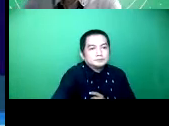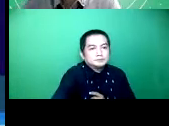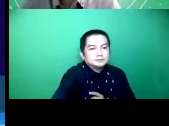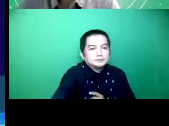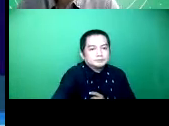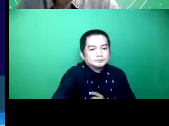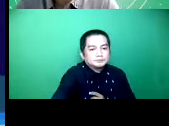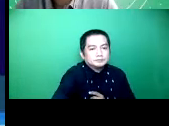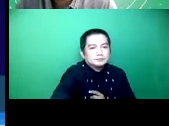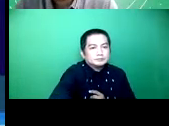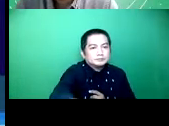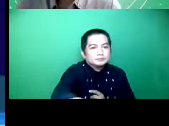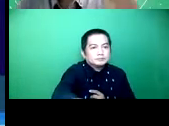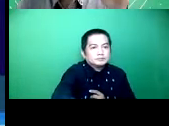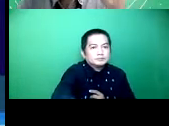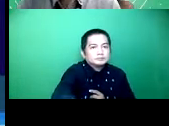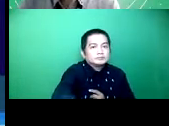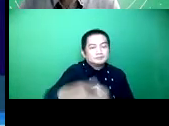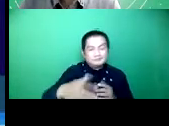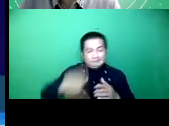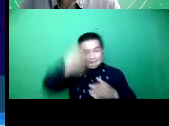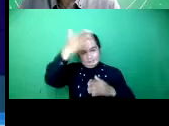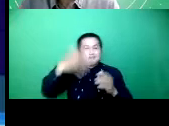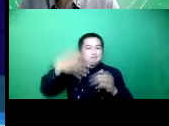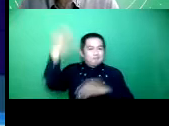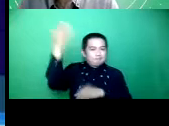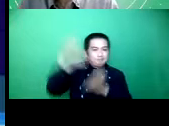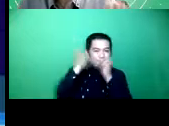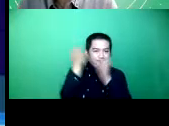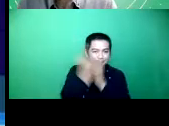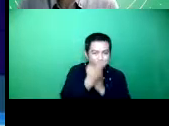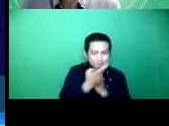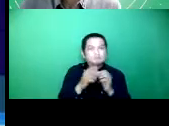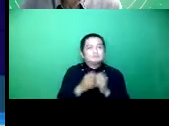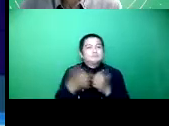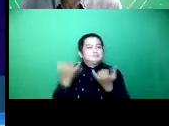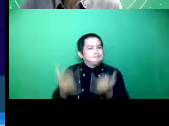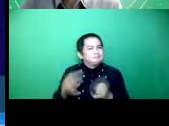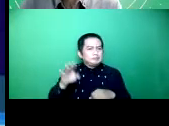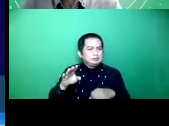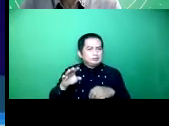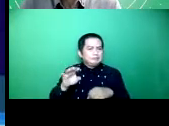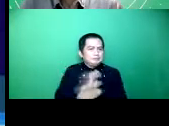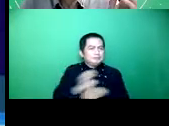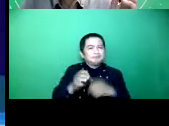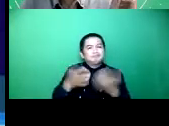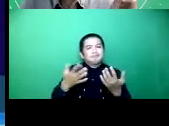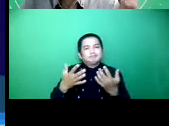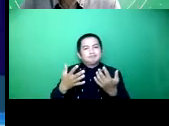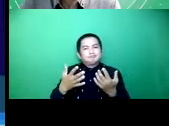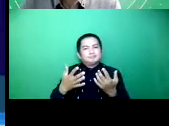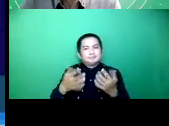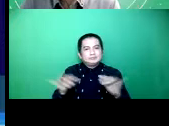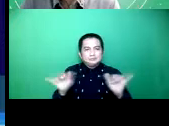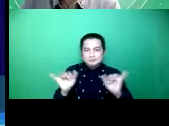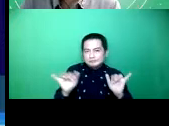next webinar, are the following. But today, specifically, we'll be covering first digital fabrication as well as